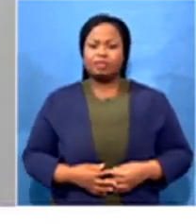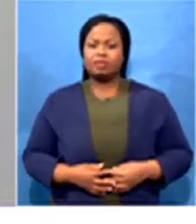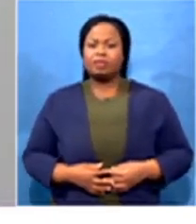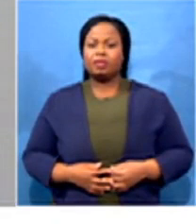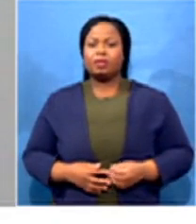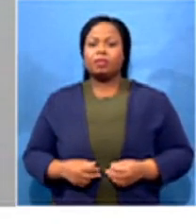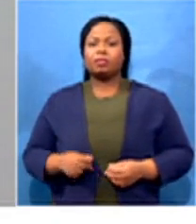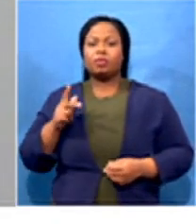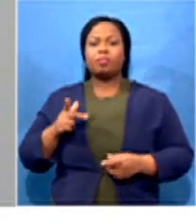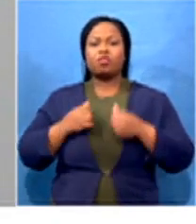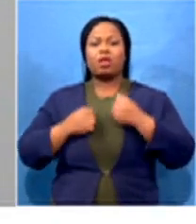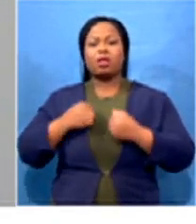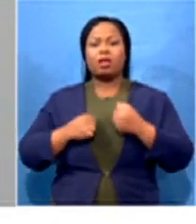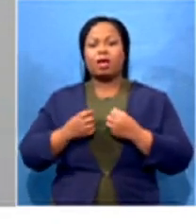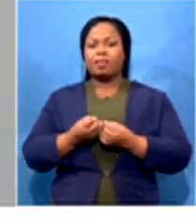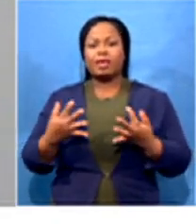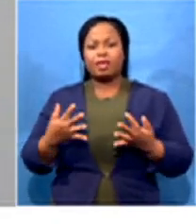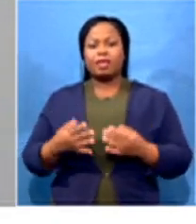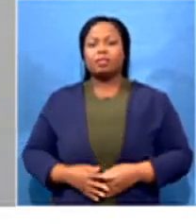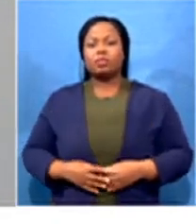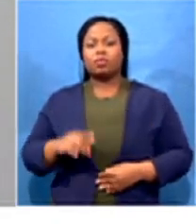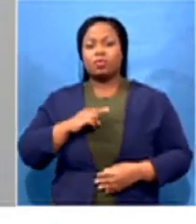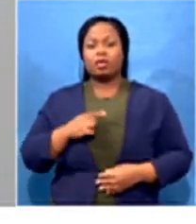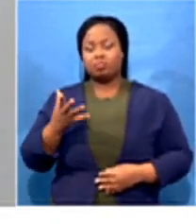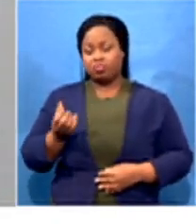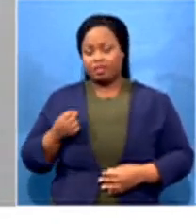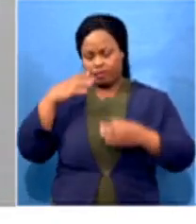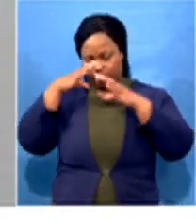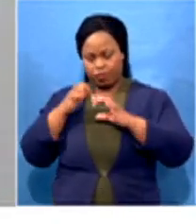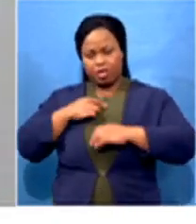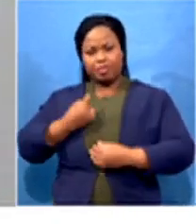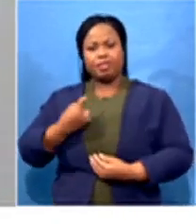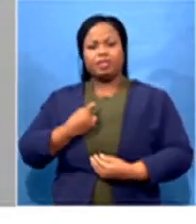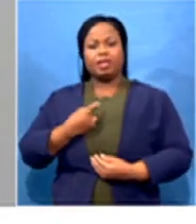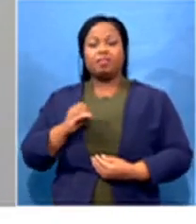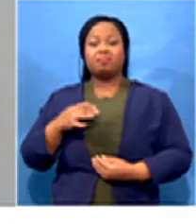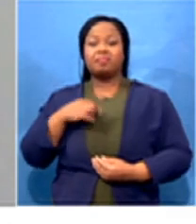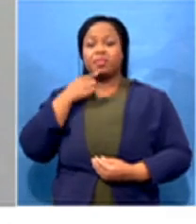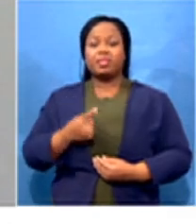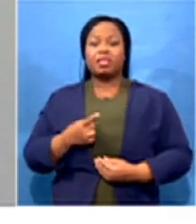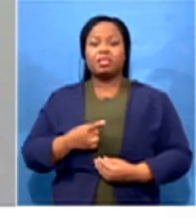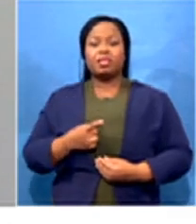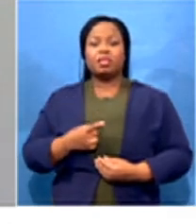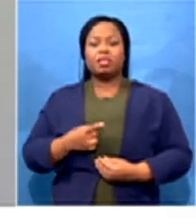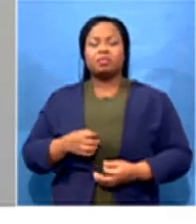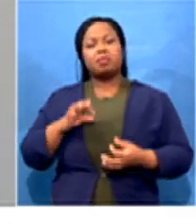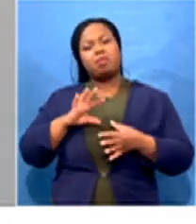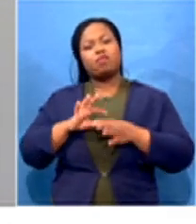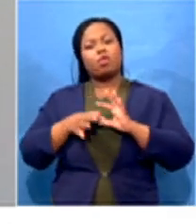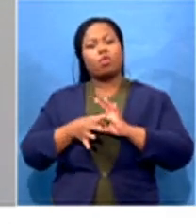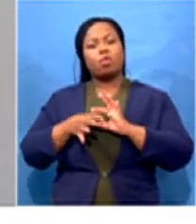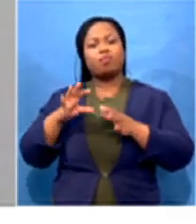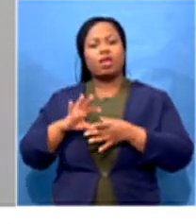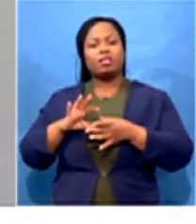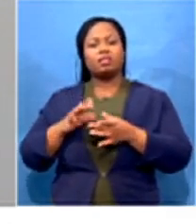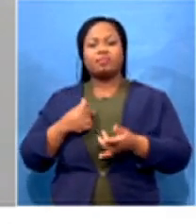know, Valen, talking selfishly about myself, if I had to say, Comrades, you could say